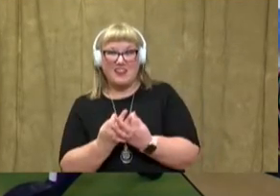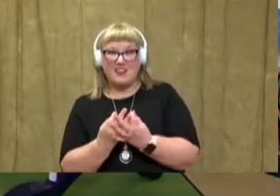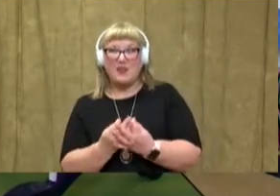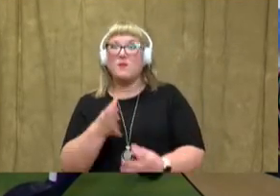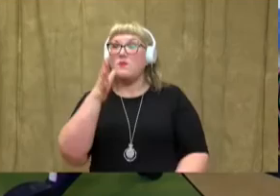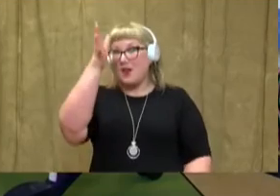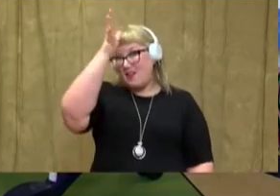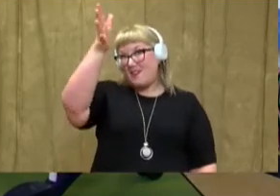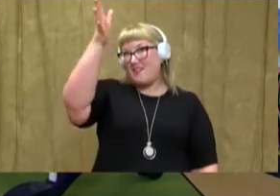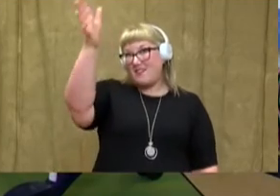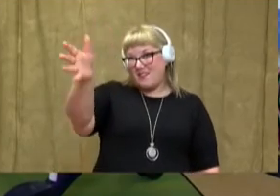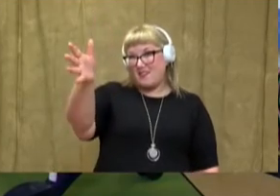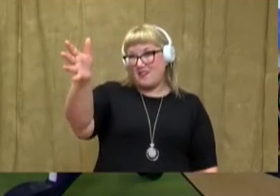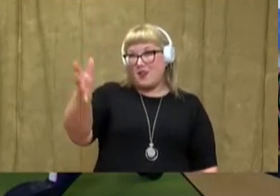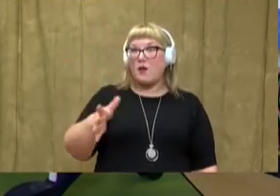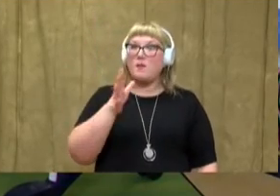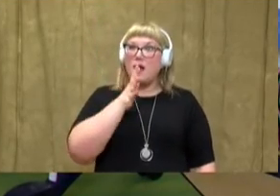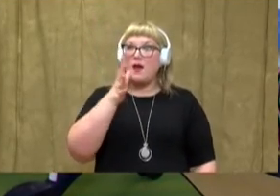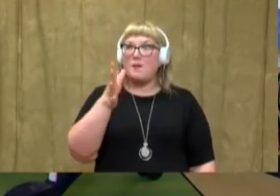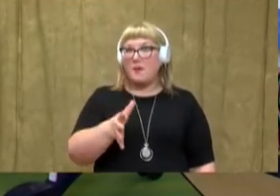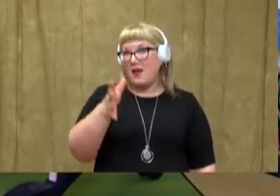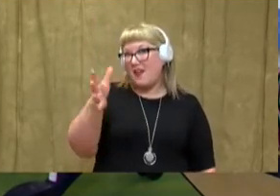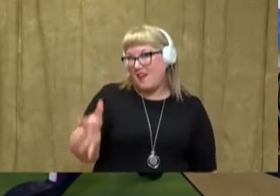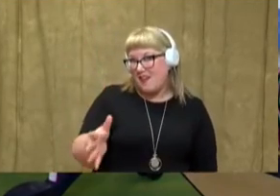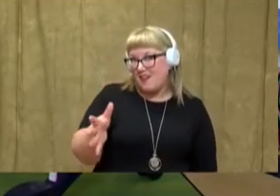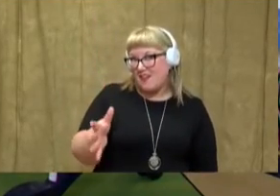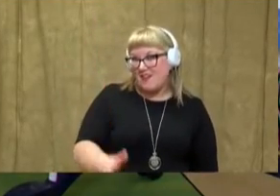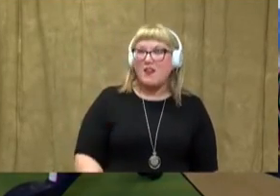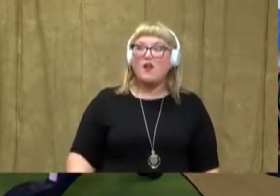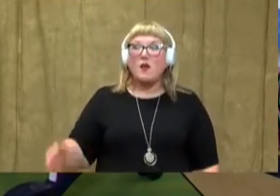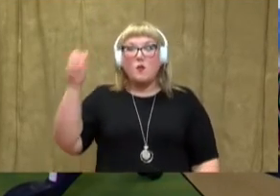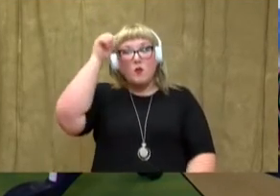familia, papa, mama,